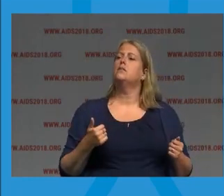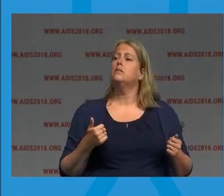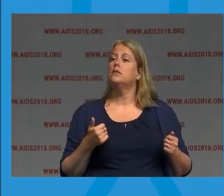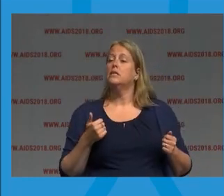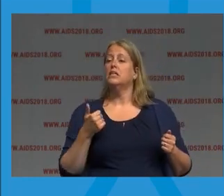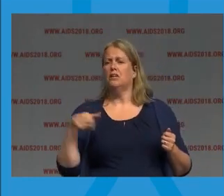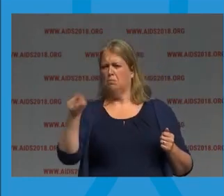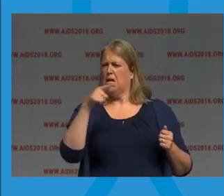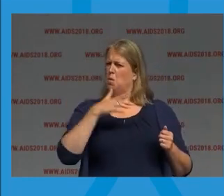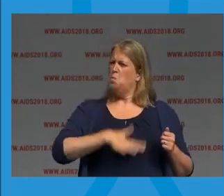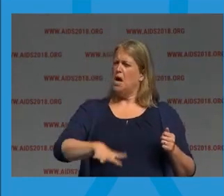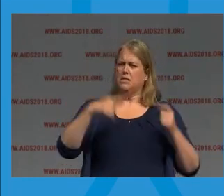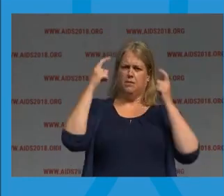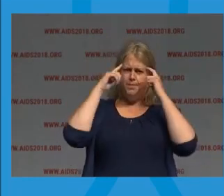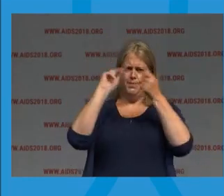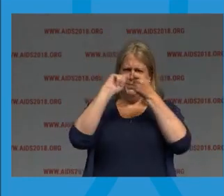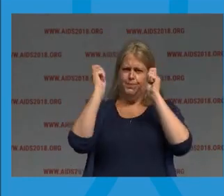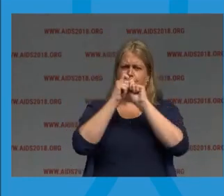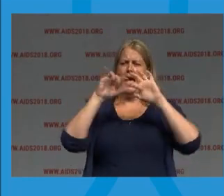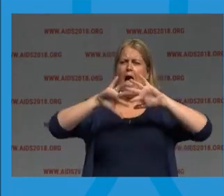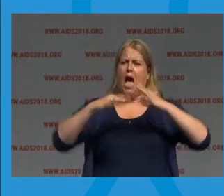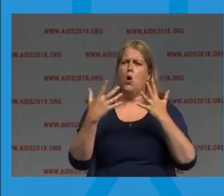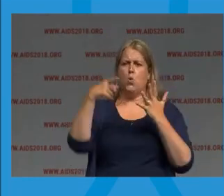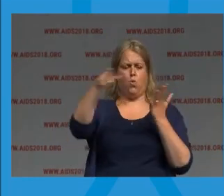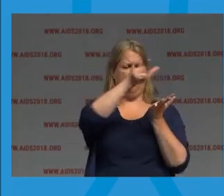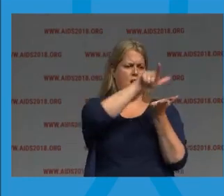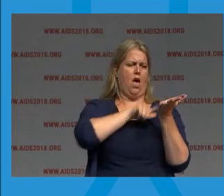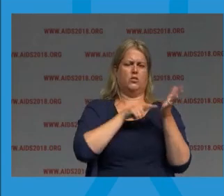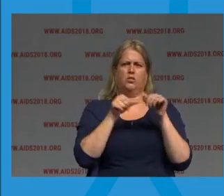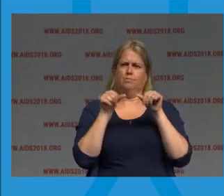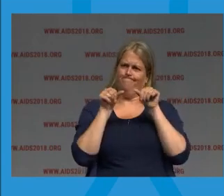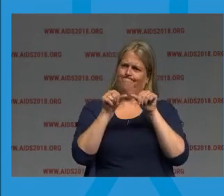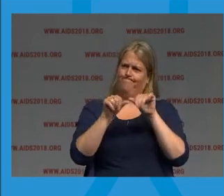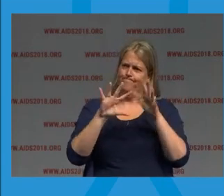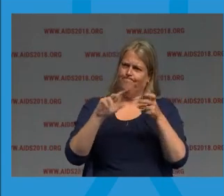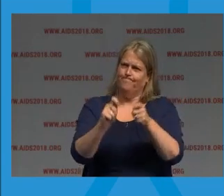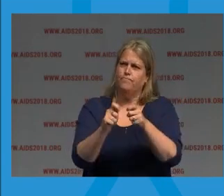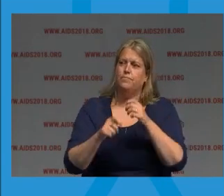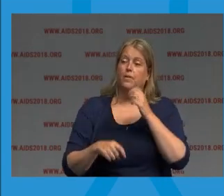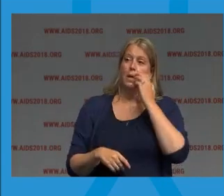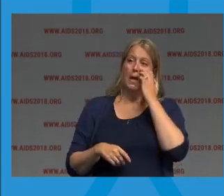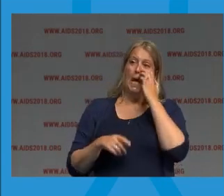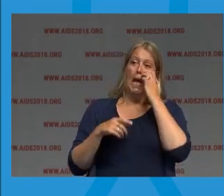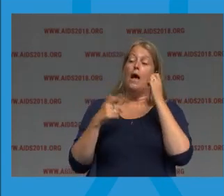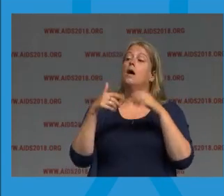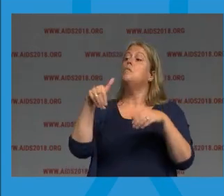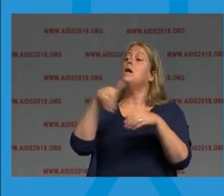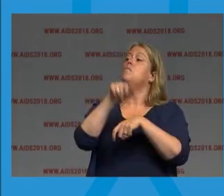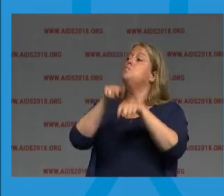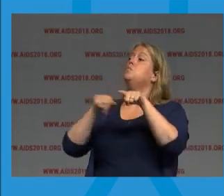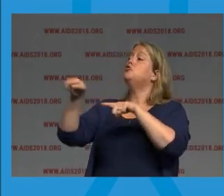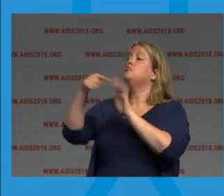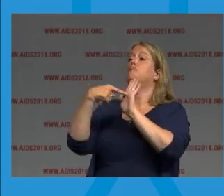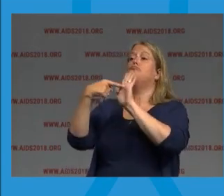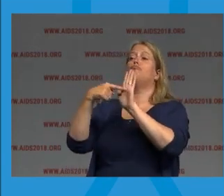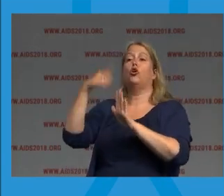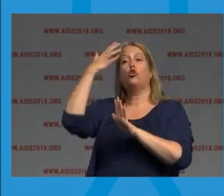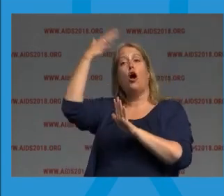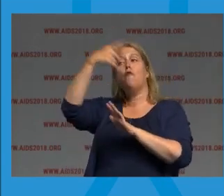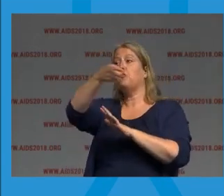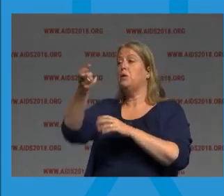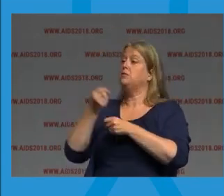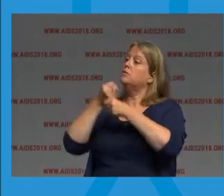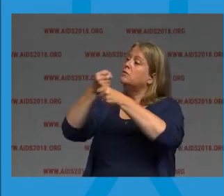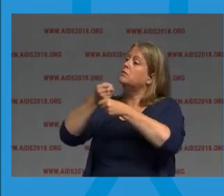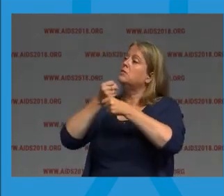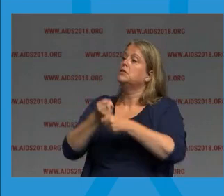shift in the way you enforce some of these particular laws? To the members who represent government in the